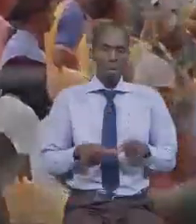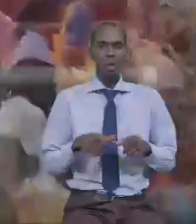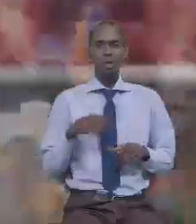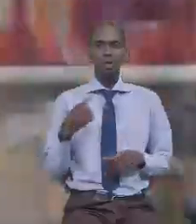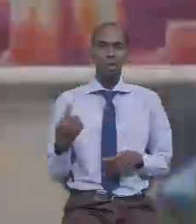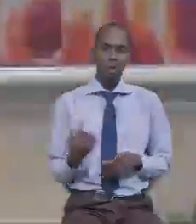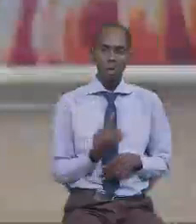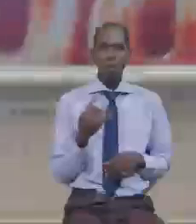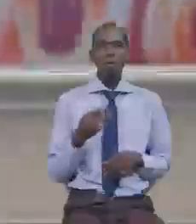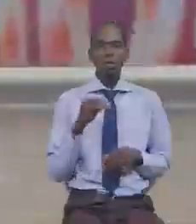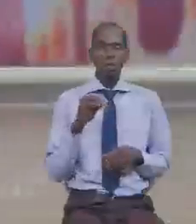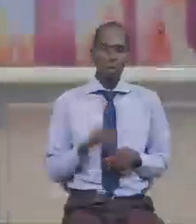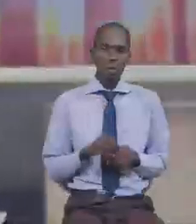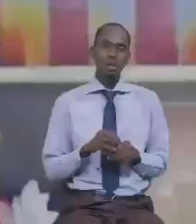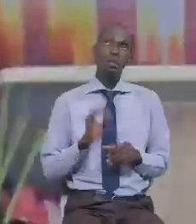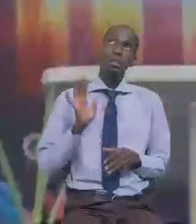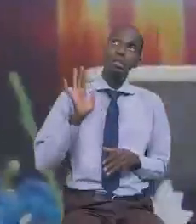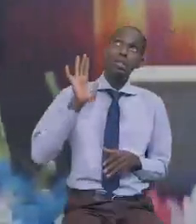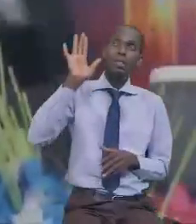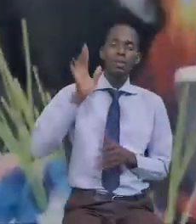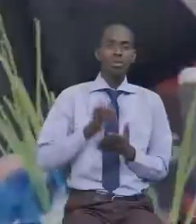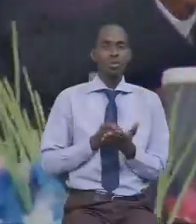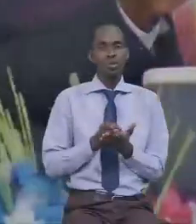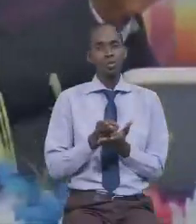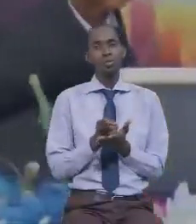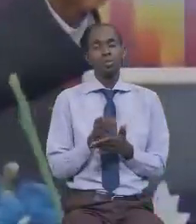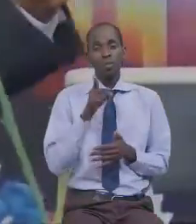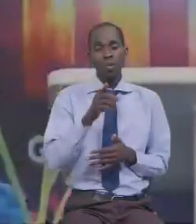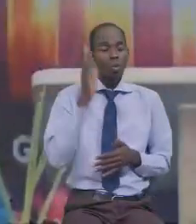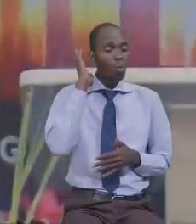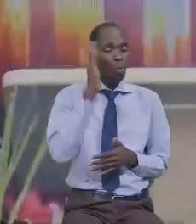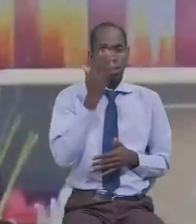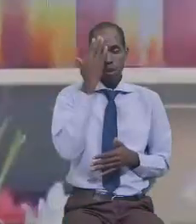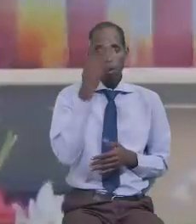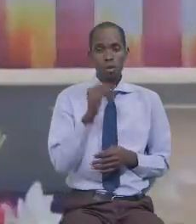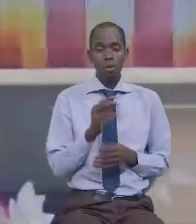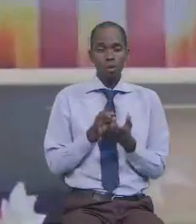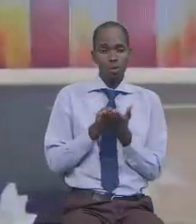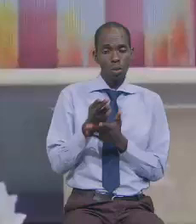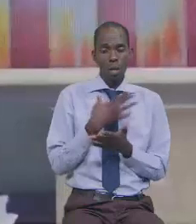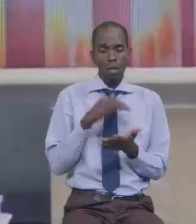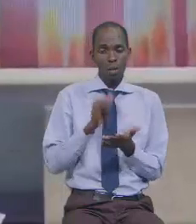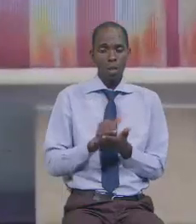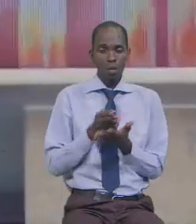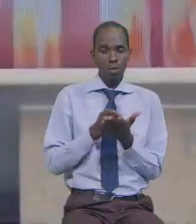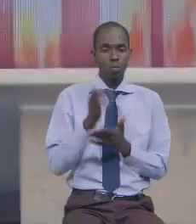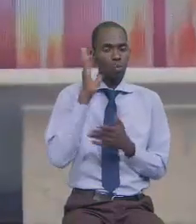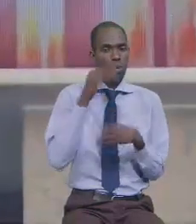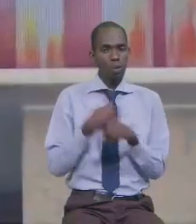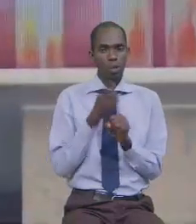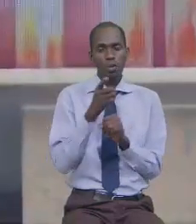in his truth. You shall know the truth, and the truth shall make you